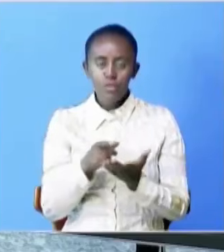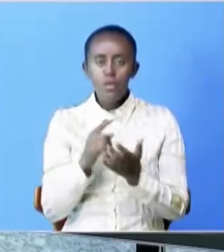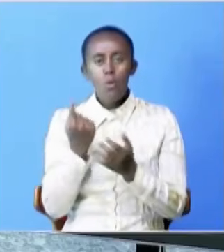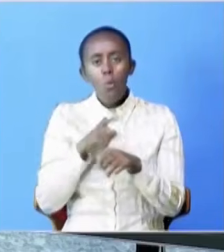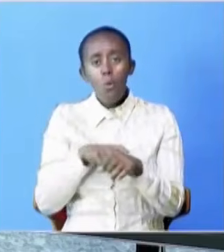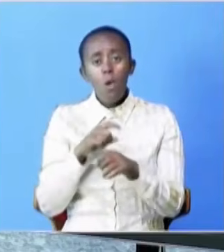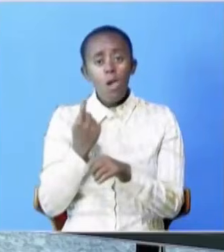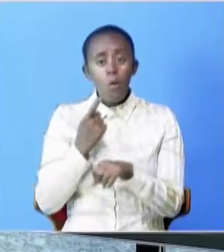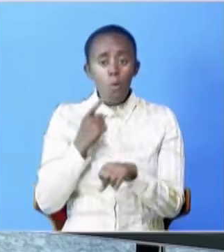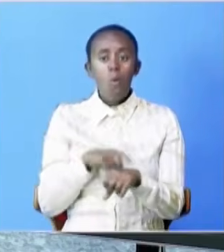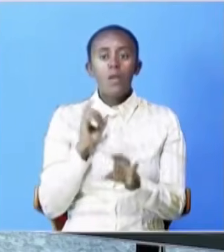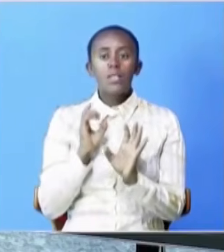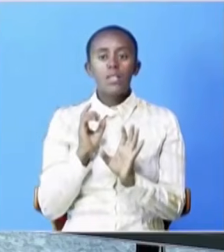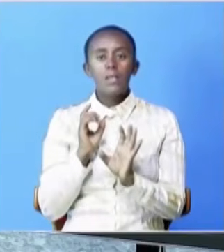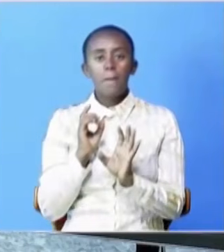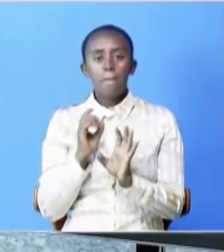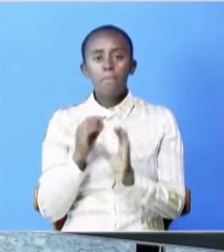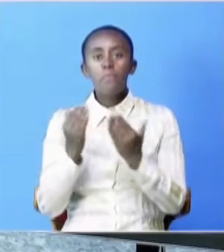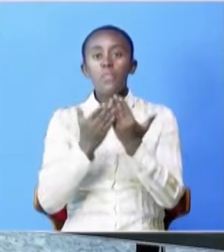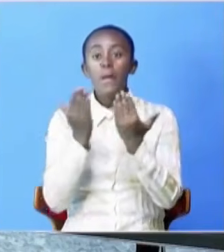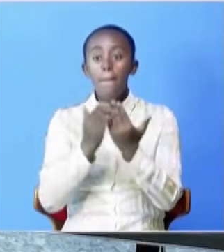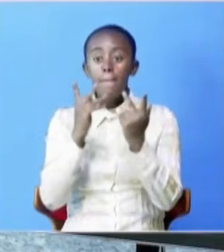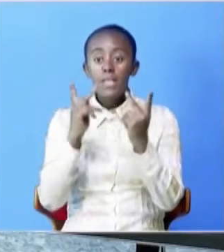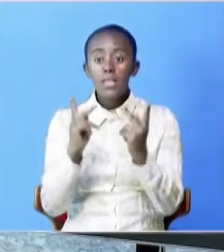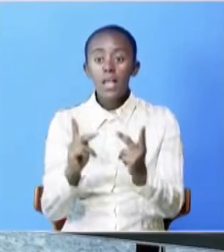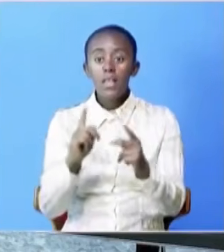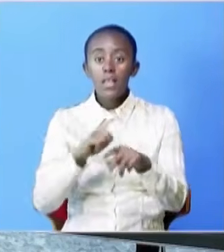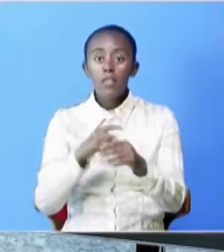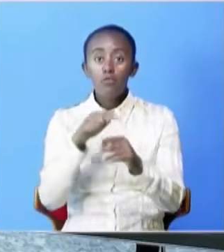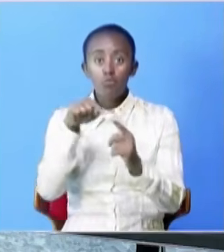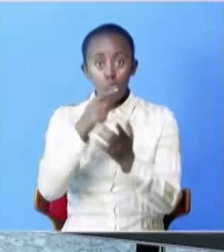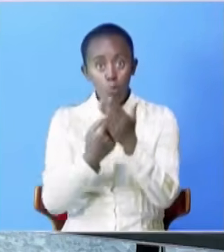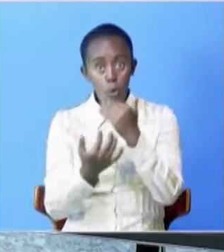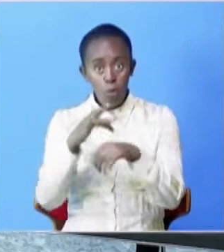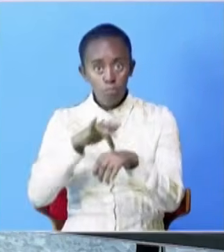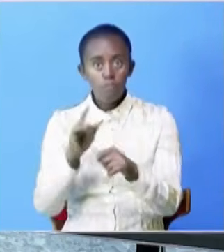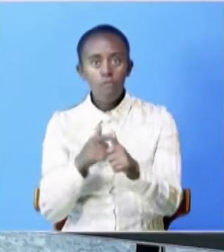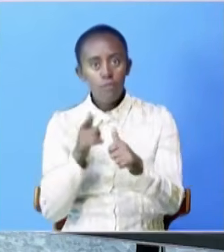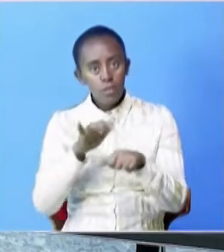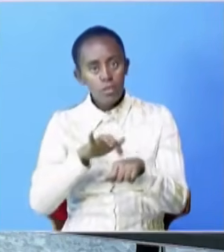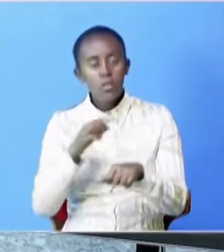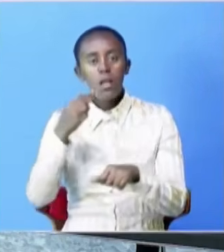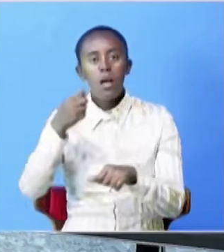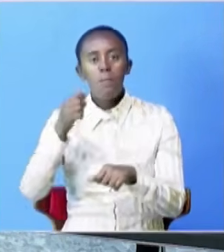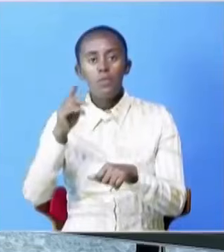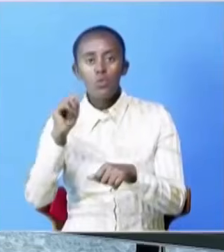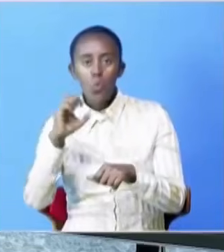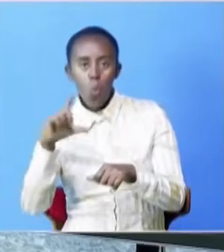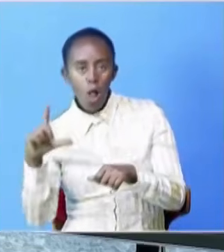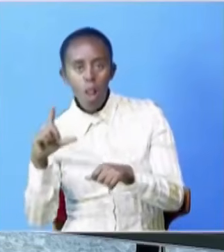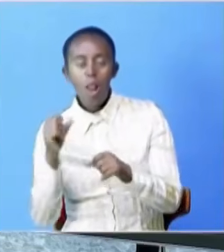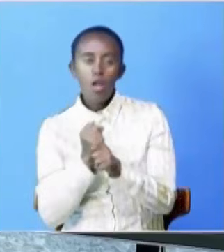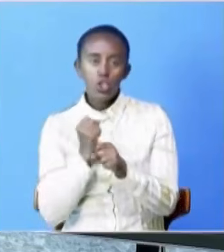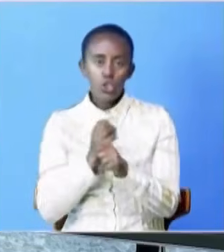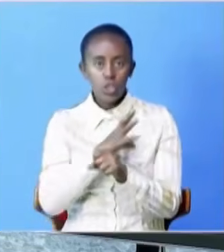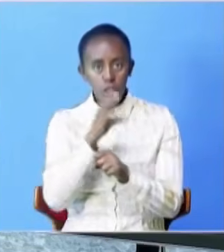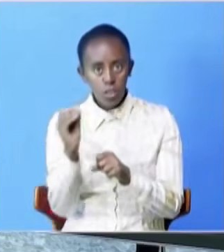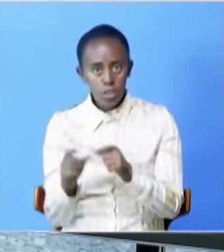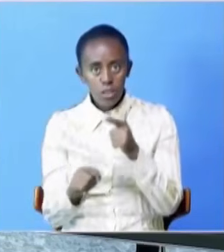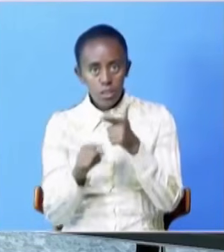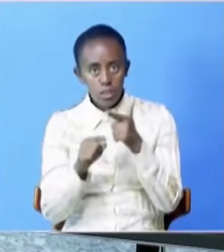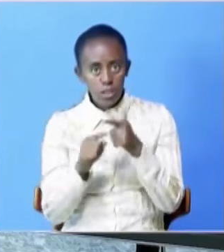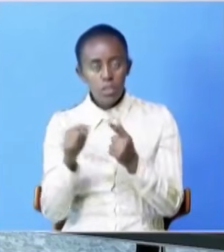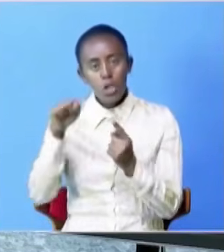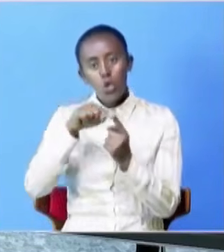always use the simple present tense to talk about, first, habitual actions, and second,